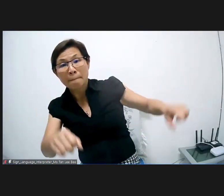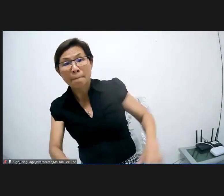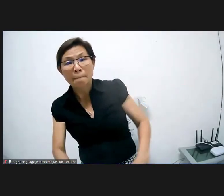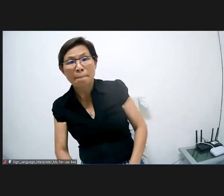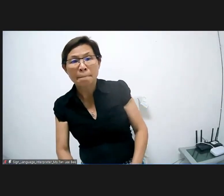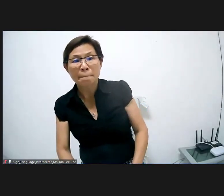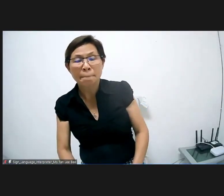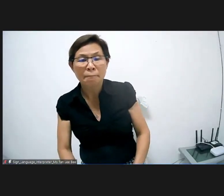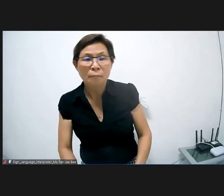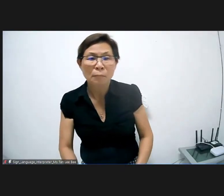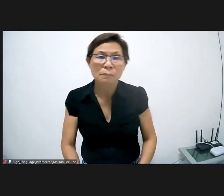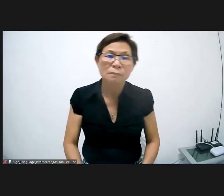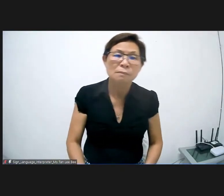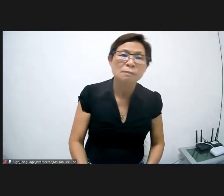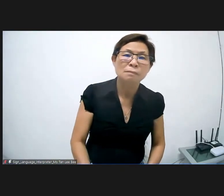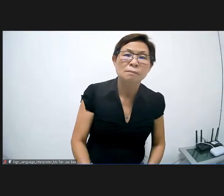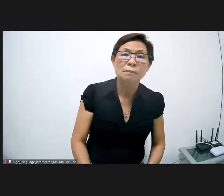Wait. Not yet.